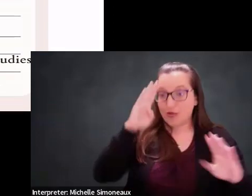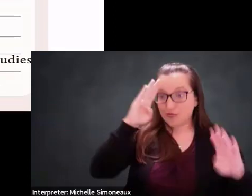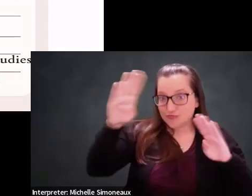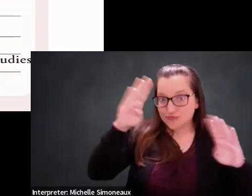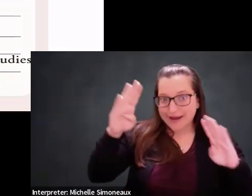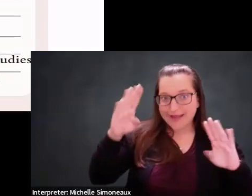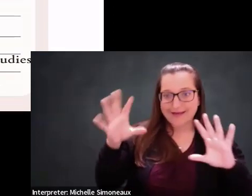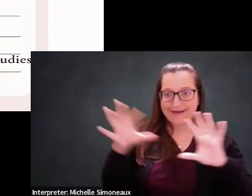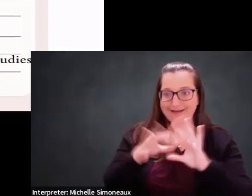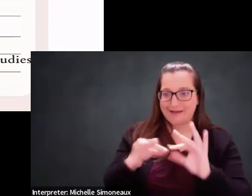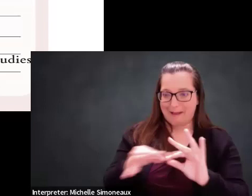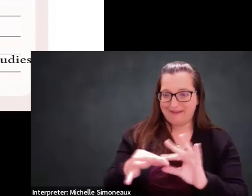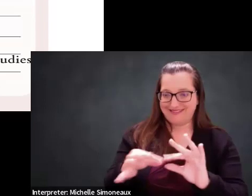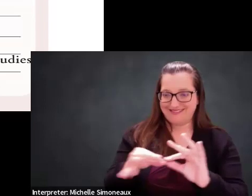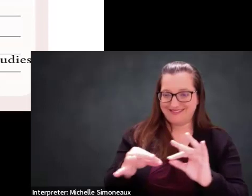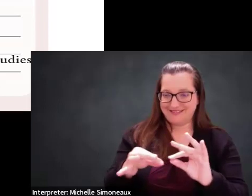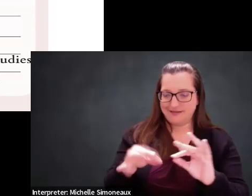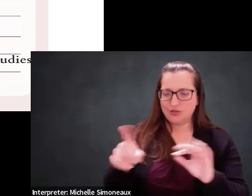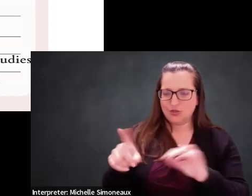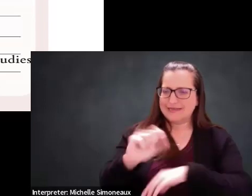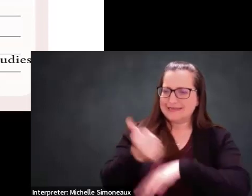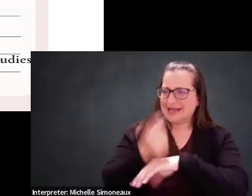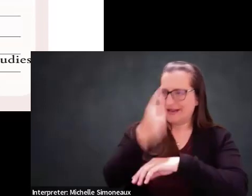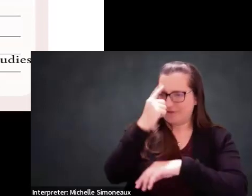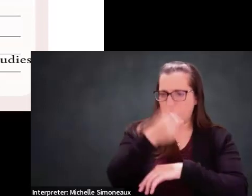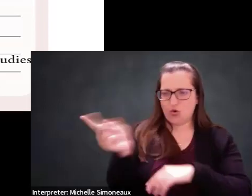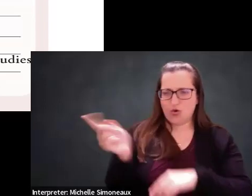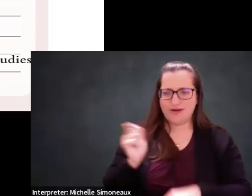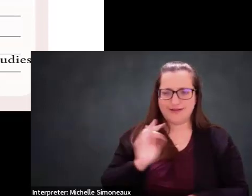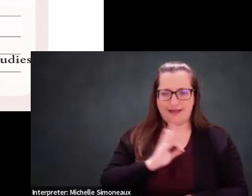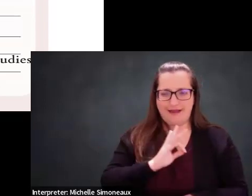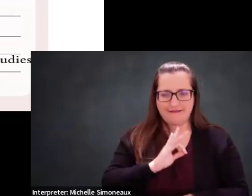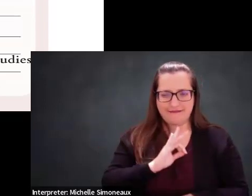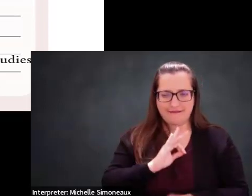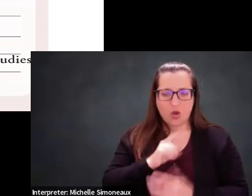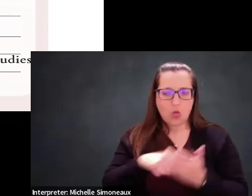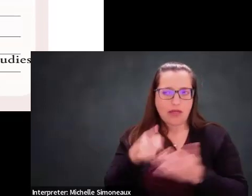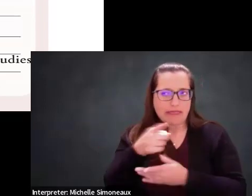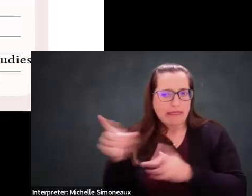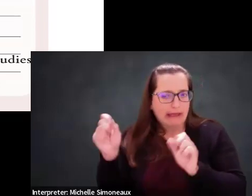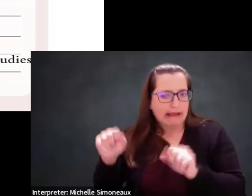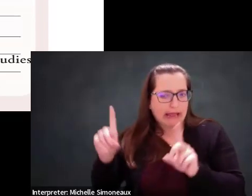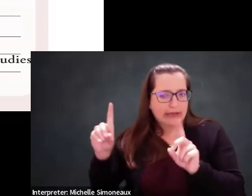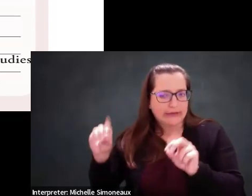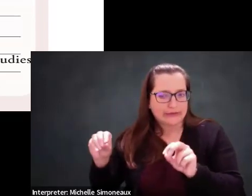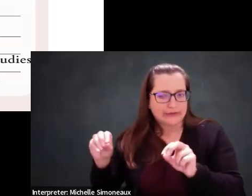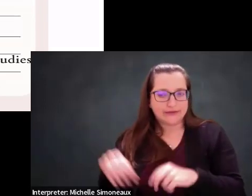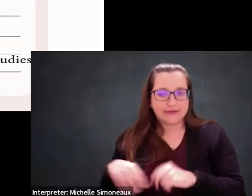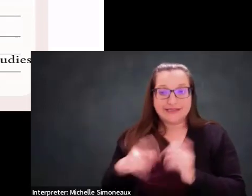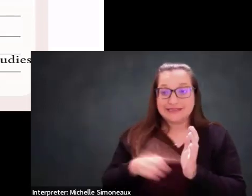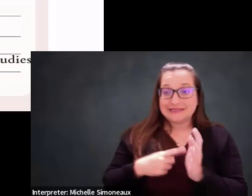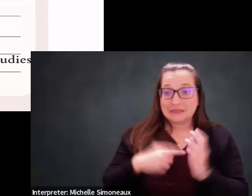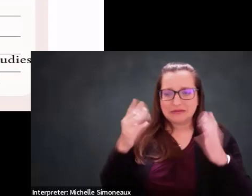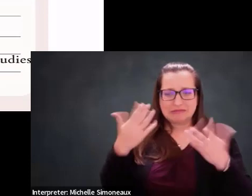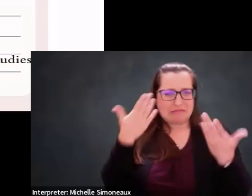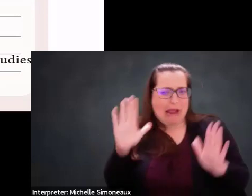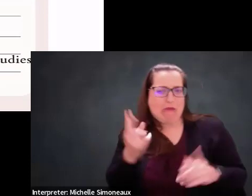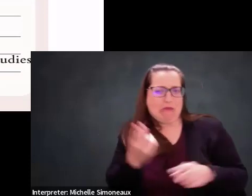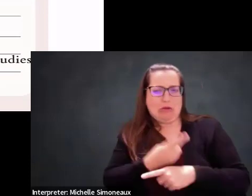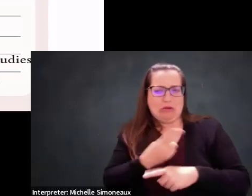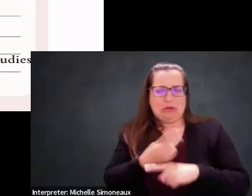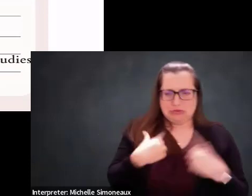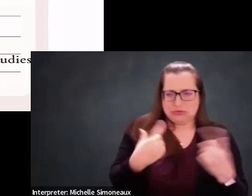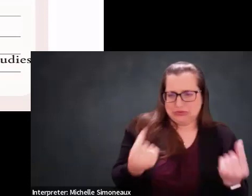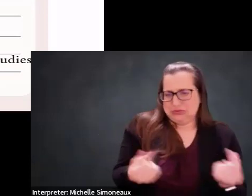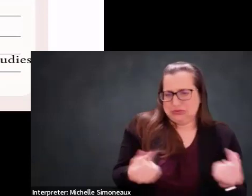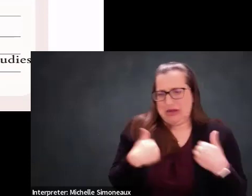So again, it's setting those expectations for staff and things that they can do. So sometimes I have a lot of teachers, like, I don't know how to use it. I don't know what